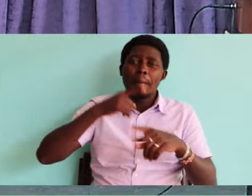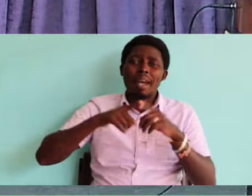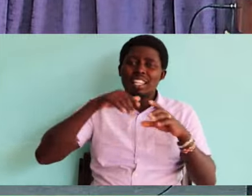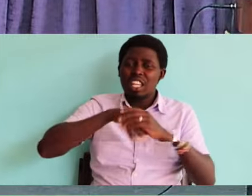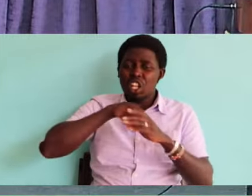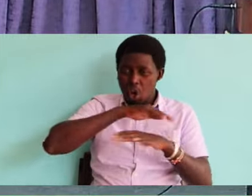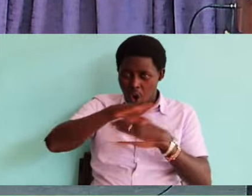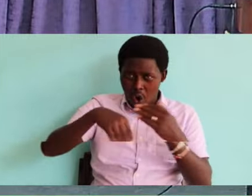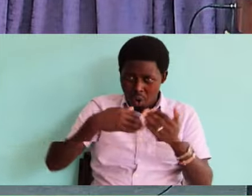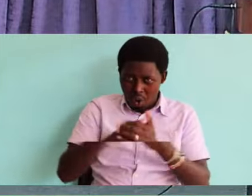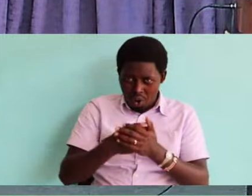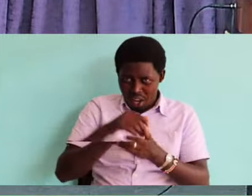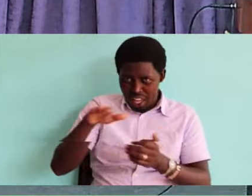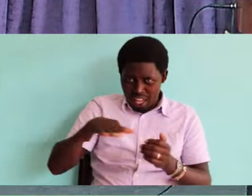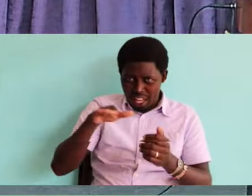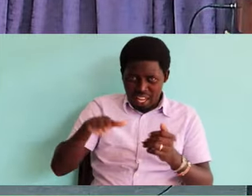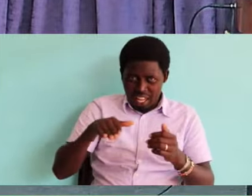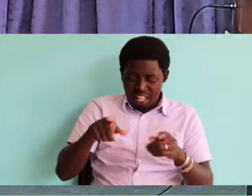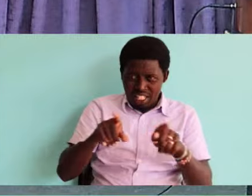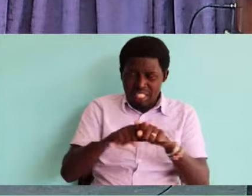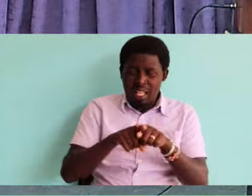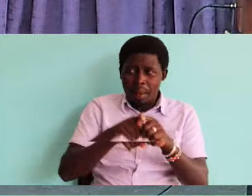areas as believers.